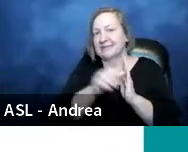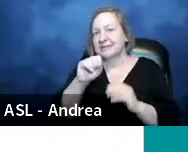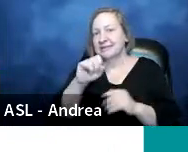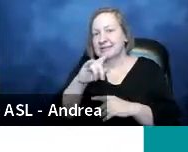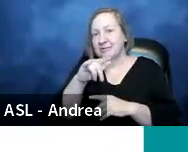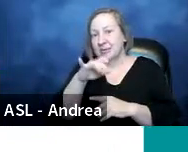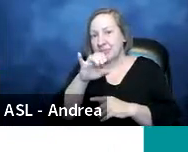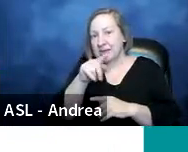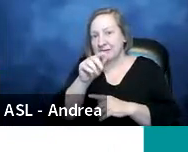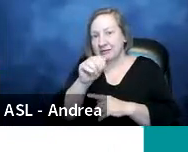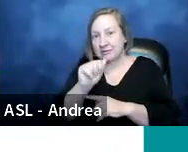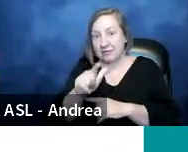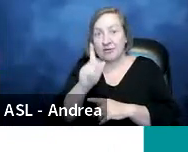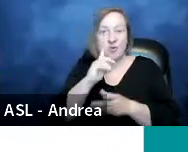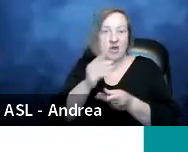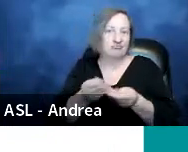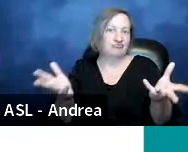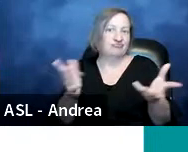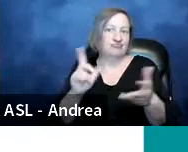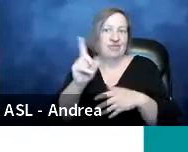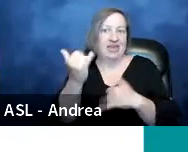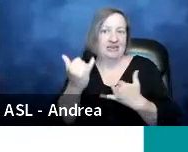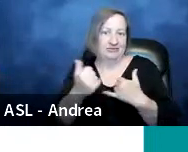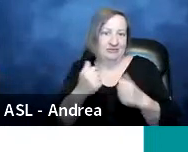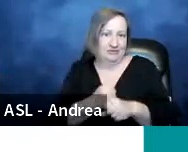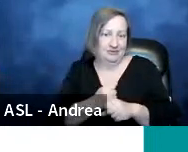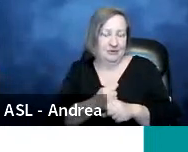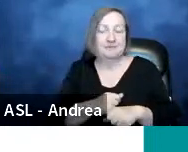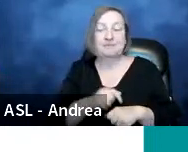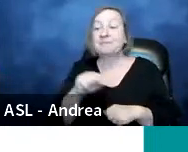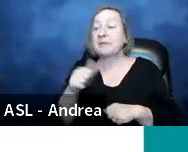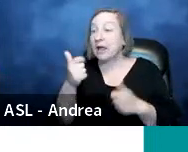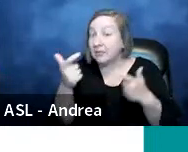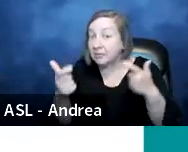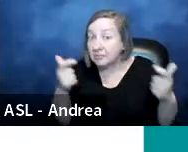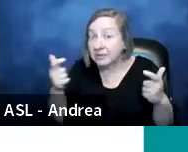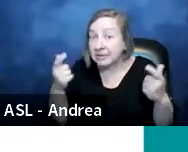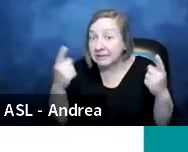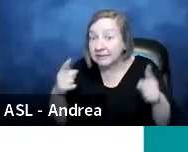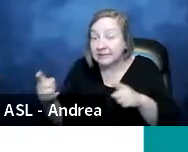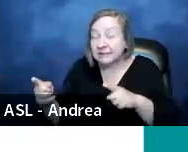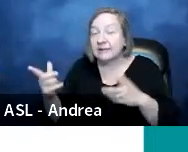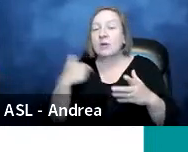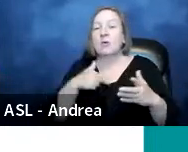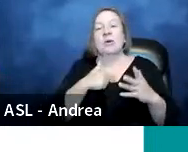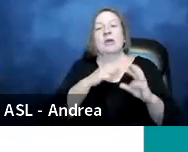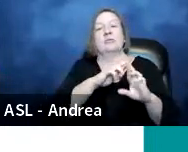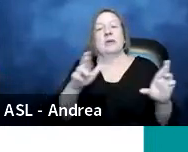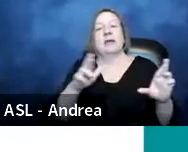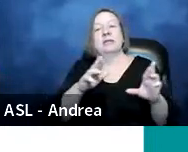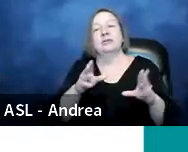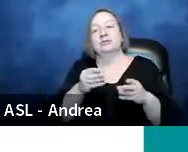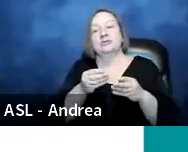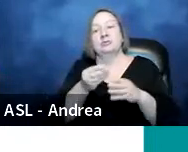this year. The other major thing that's going on is we are preparing to submit federal